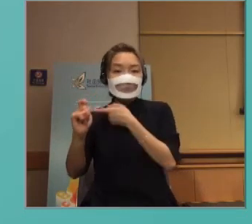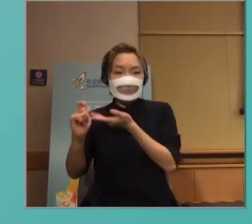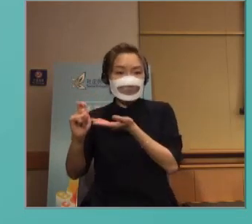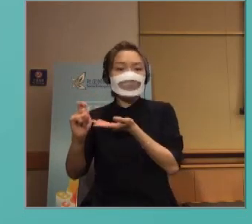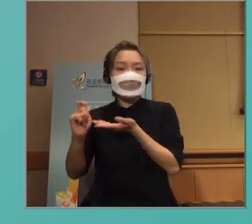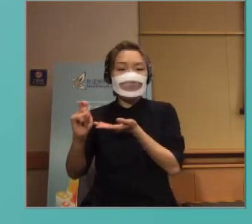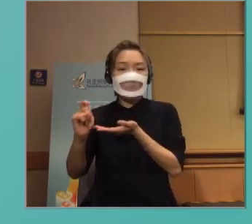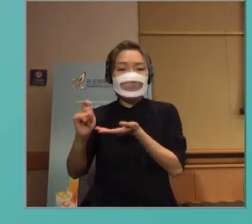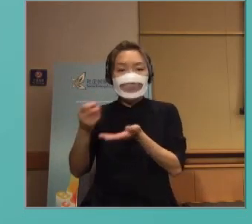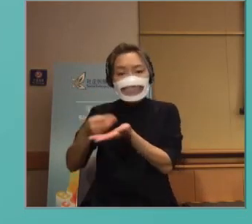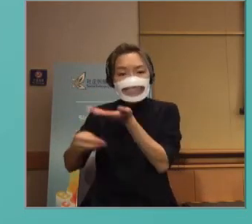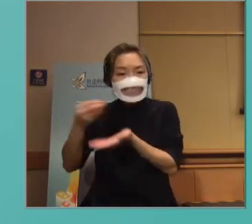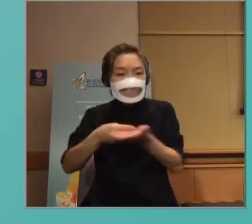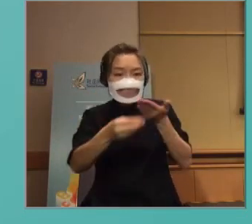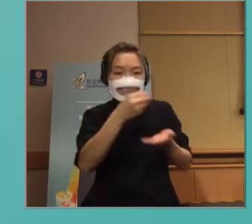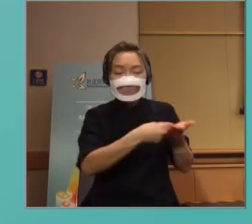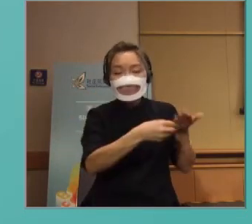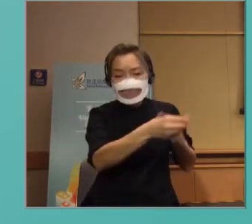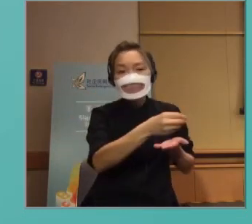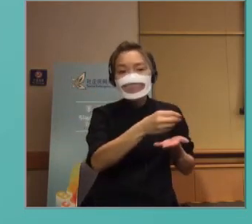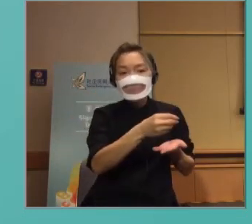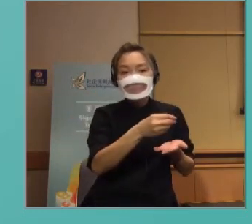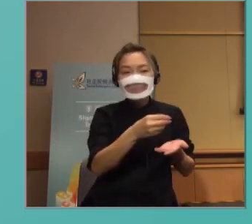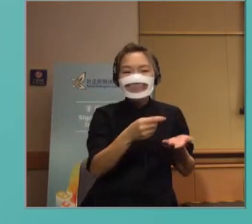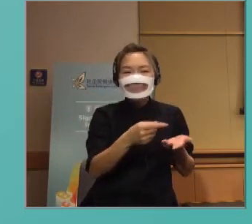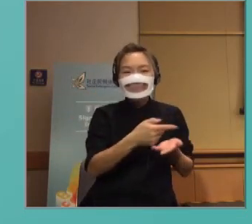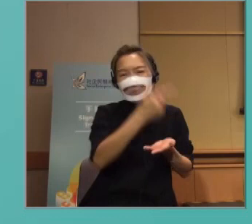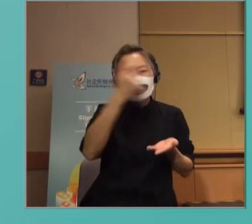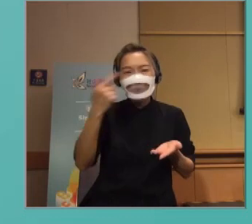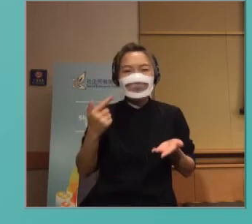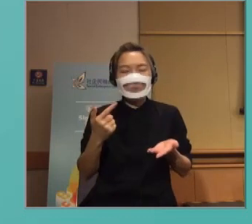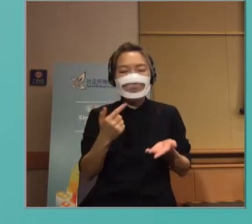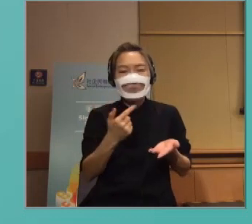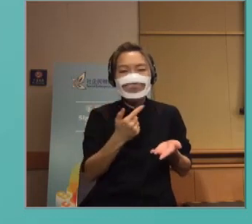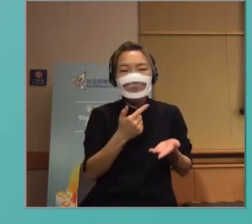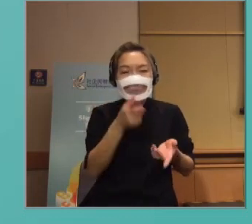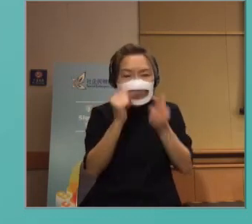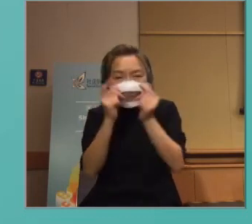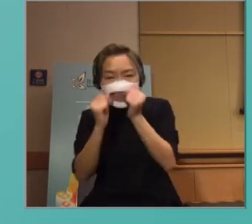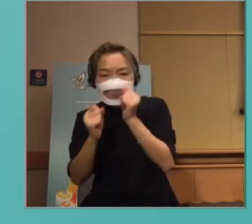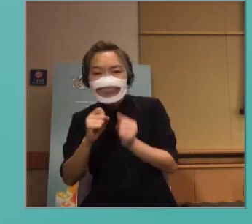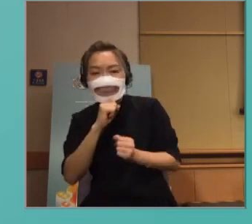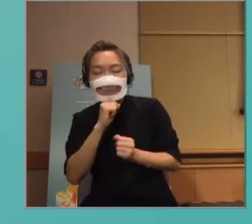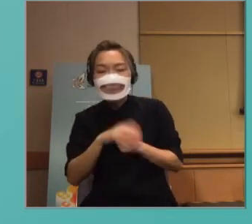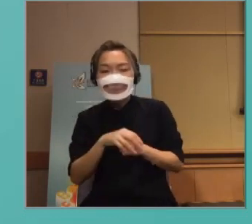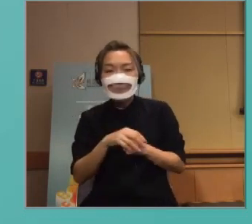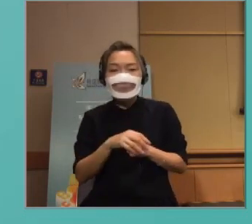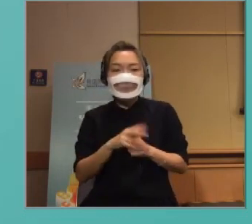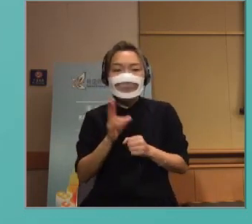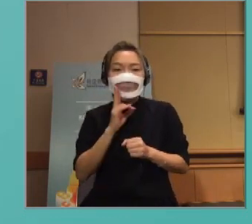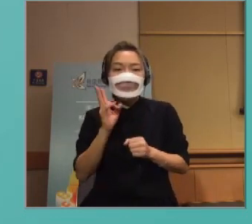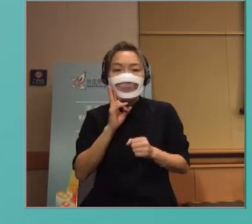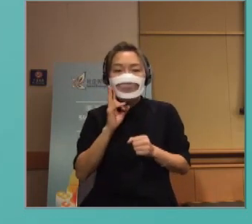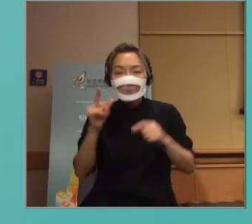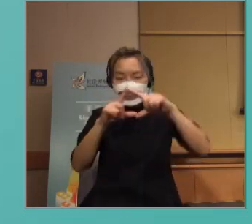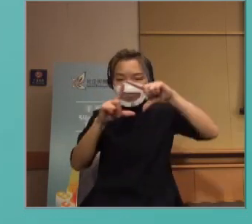them, displaying them in art frames that have 3D ability. So these are all artwork. For those of